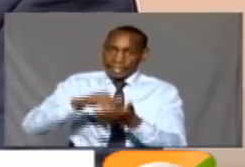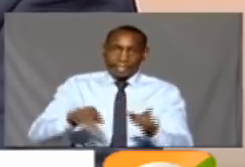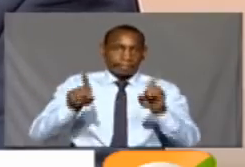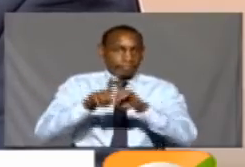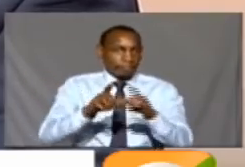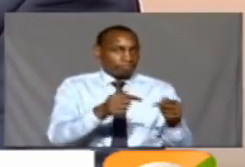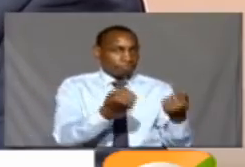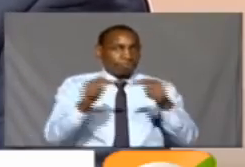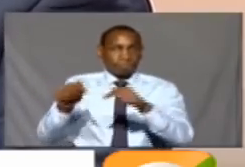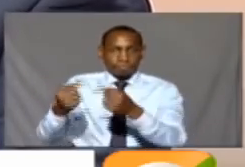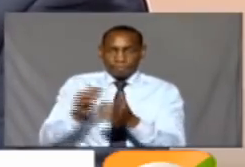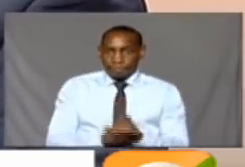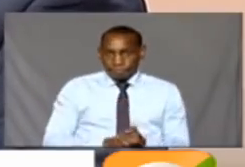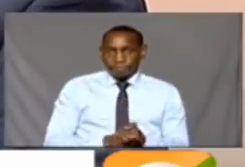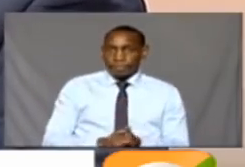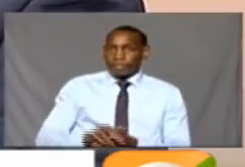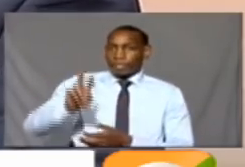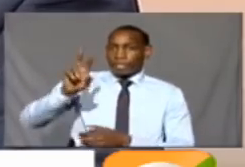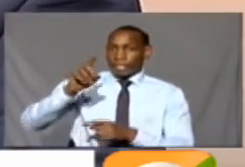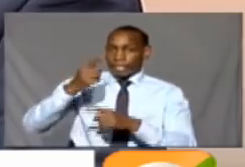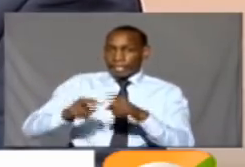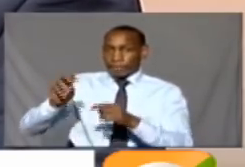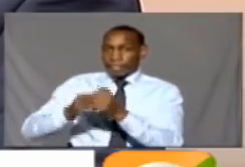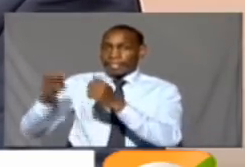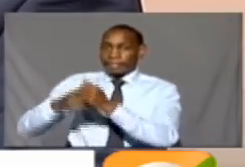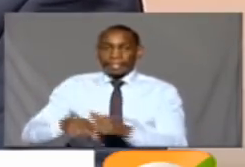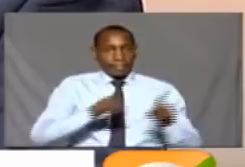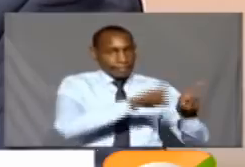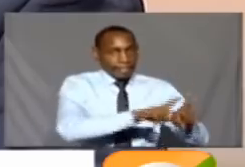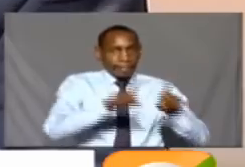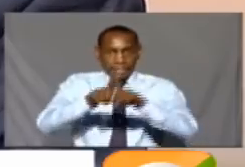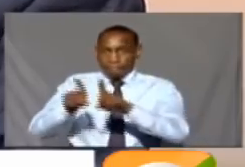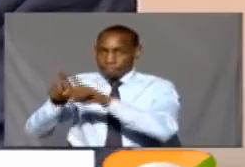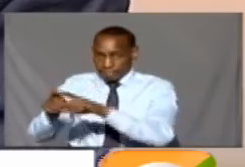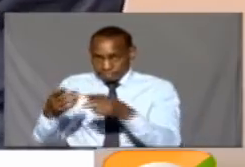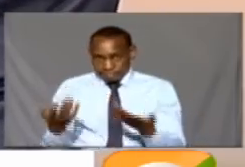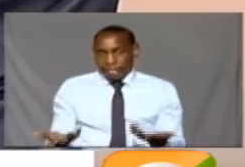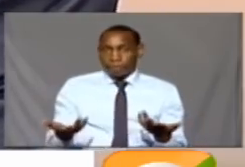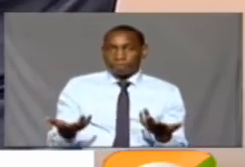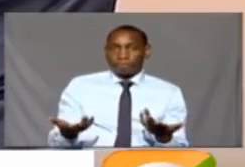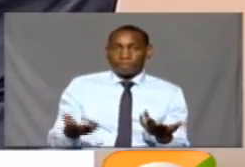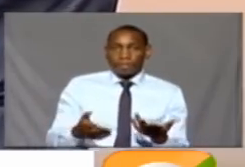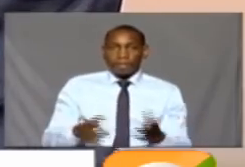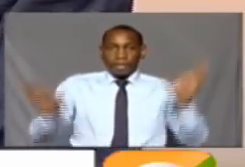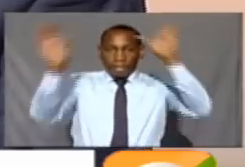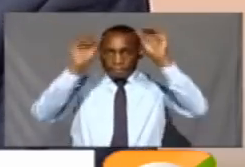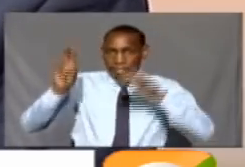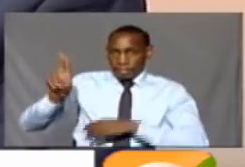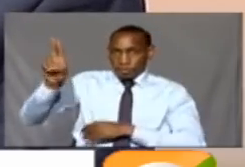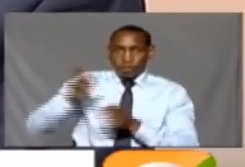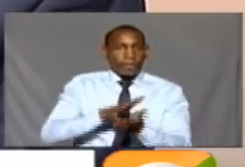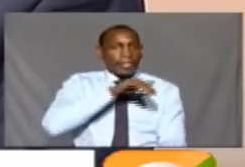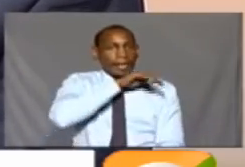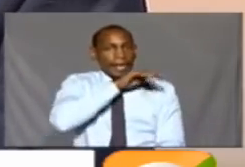brink. 2017, same thing. Now, what brought President Uhuru Kenyatta and Raila